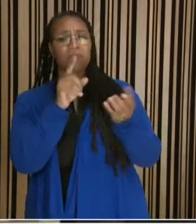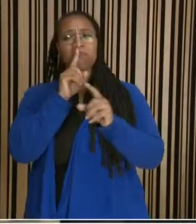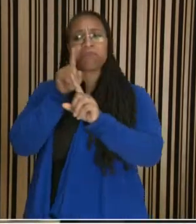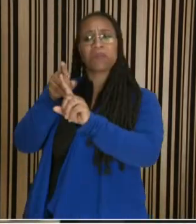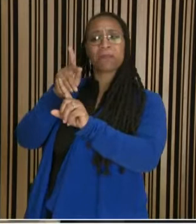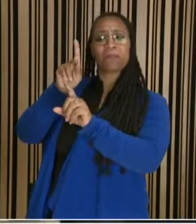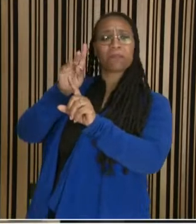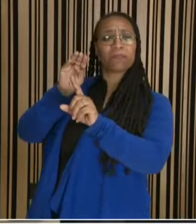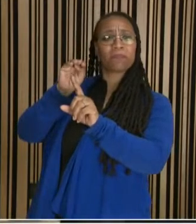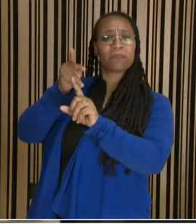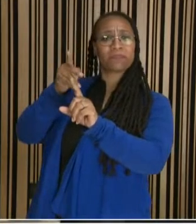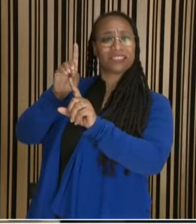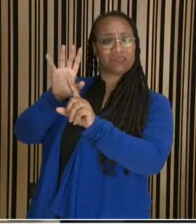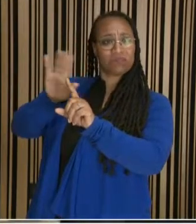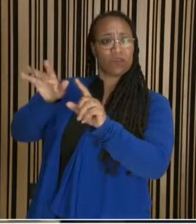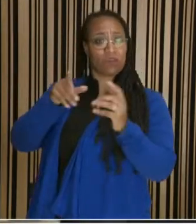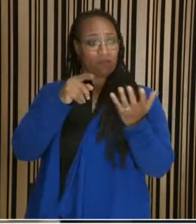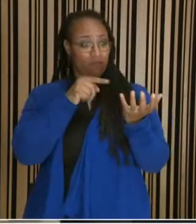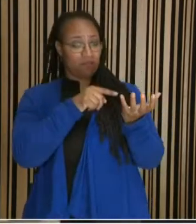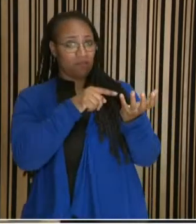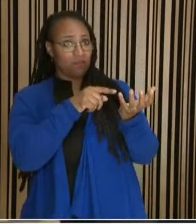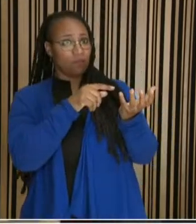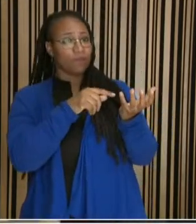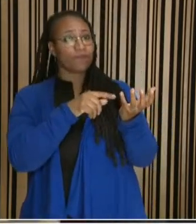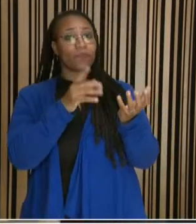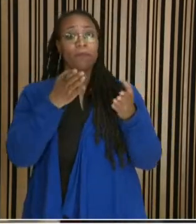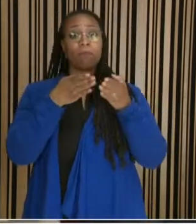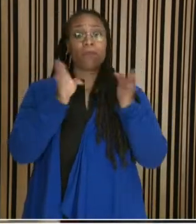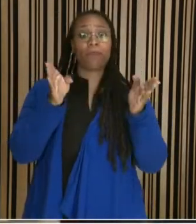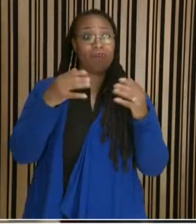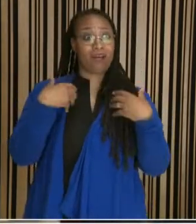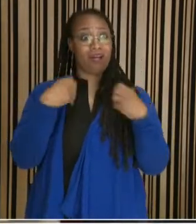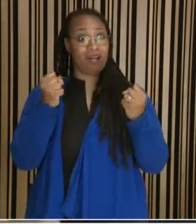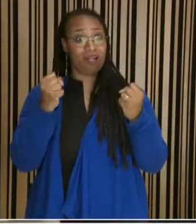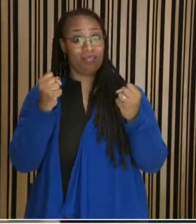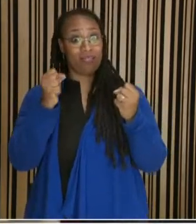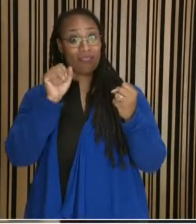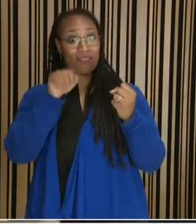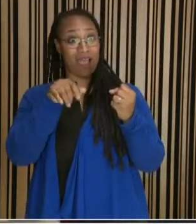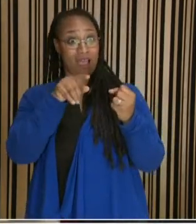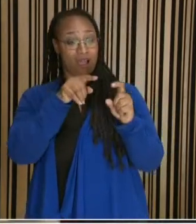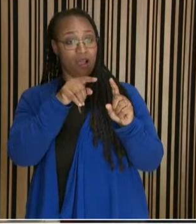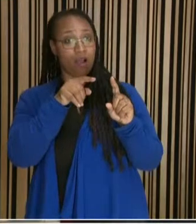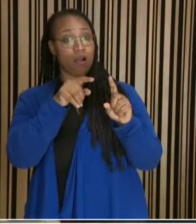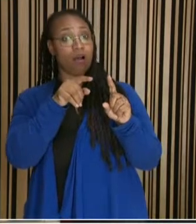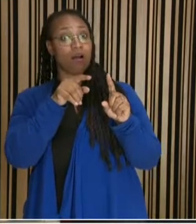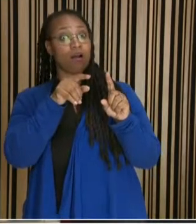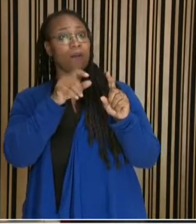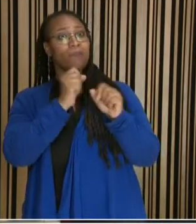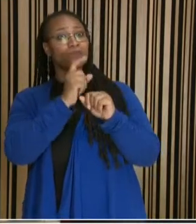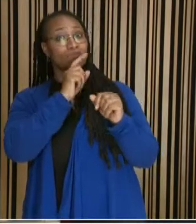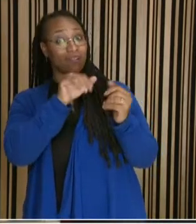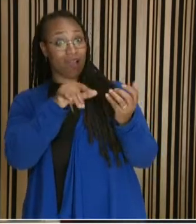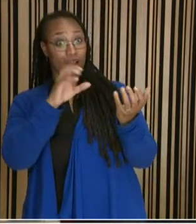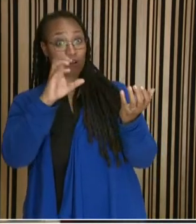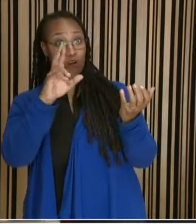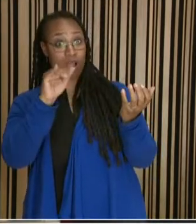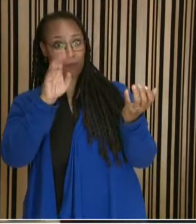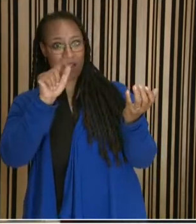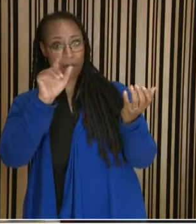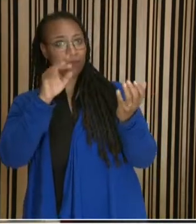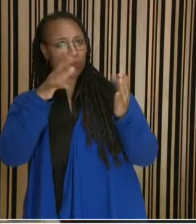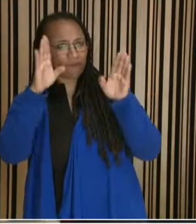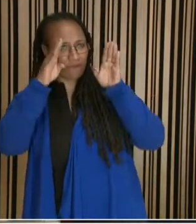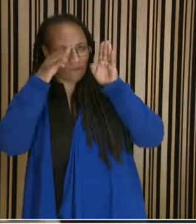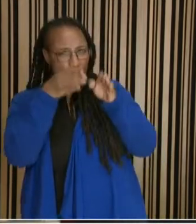Lab is going to be part of DC Health. This will allow the crime lab to focus squarely on getting